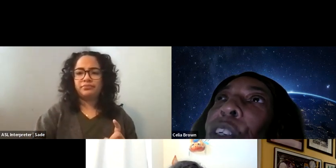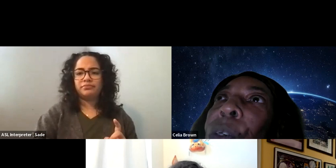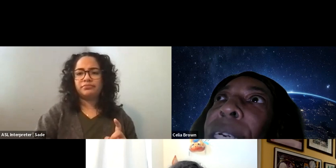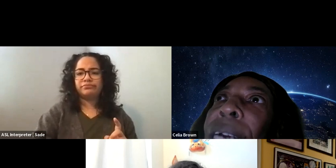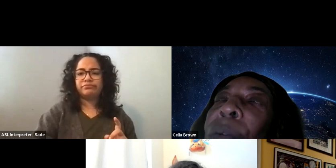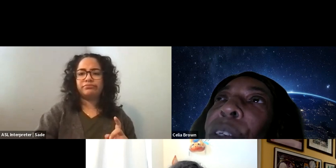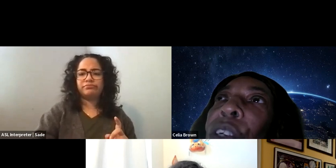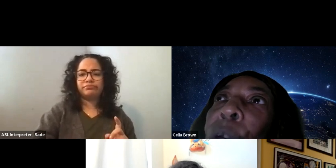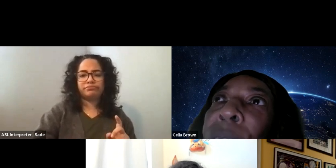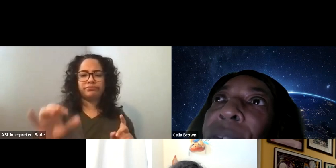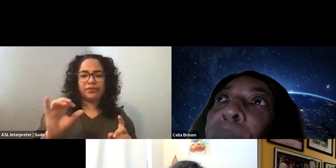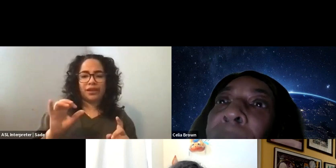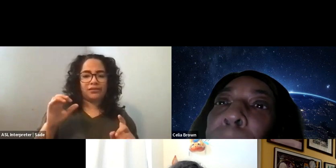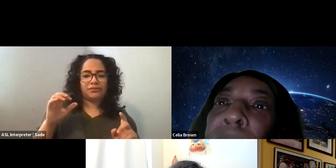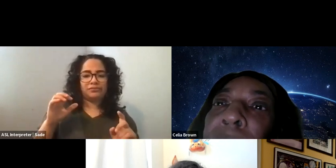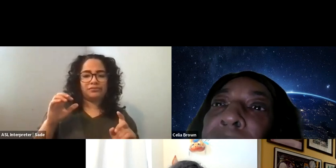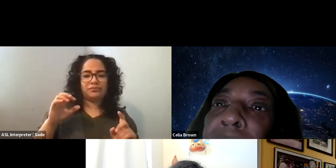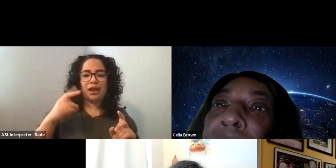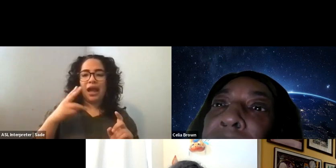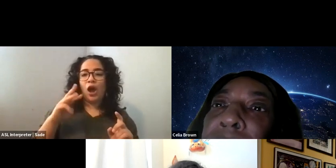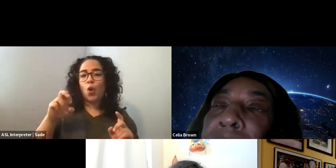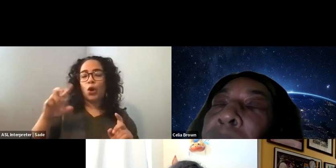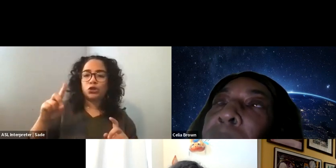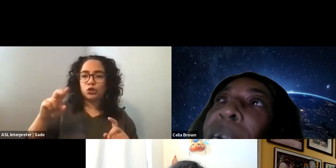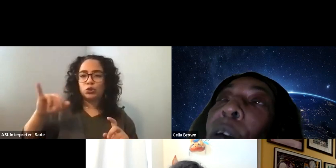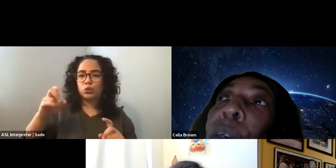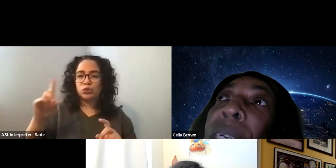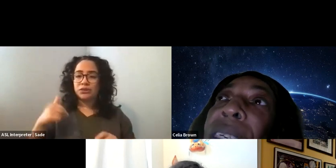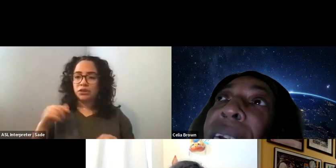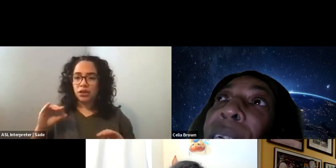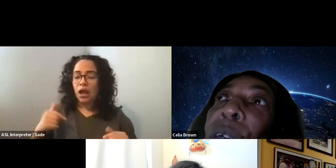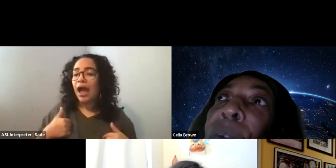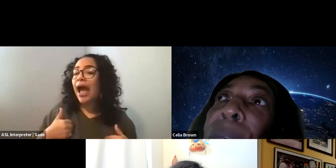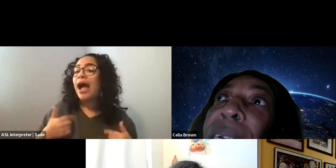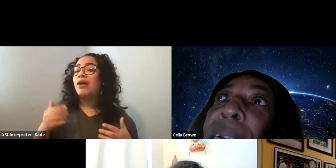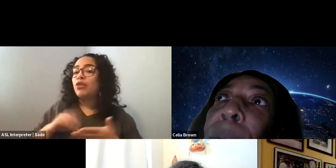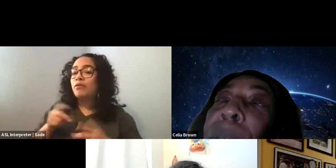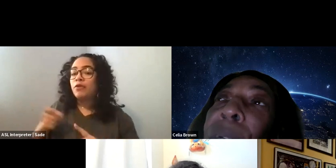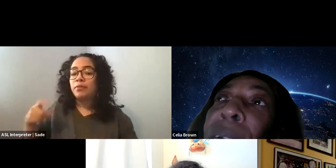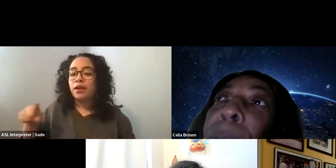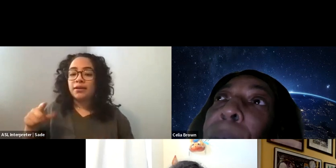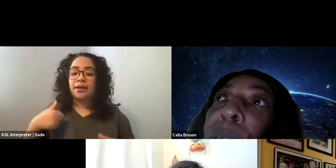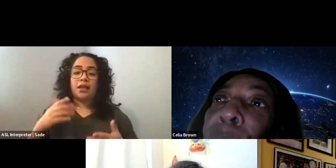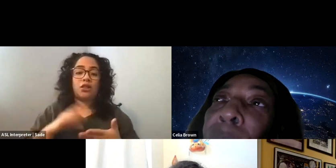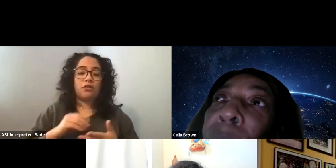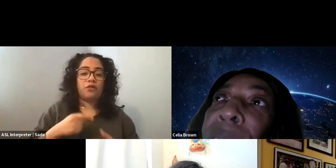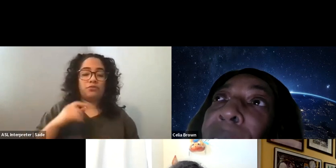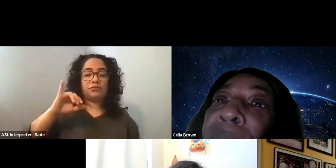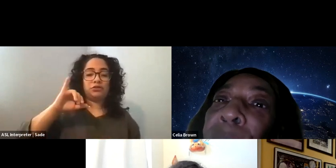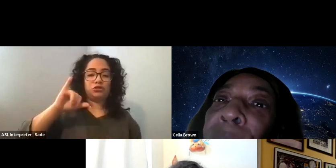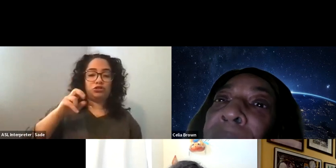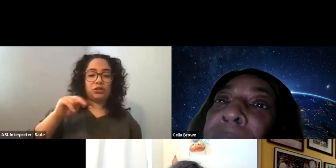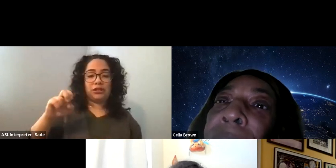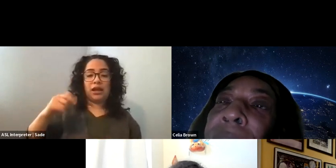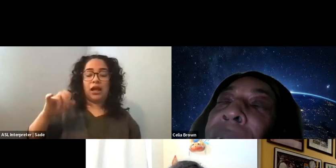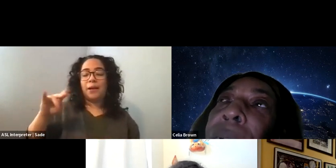or Judy. I was learning from them, you know. And I also want to say I learned from Dick Gelman. A lot of people don't know, he died